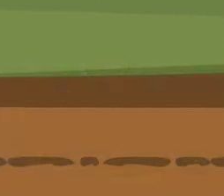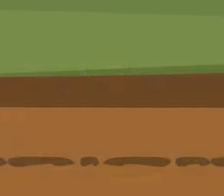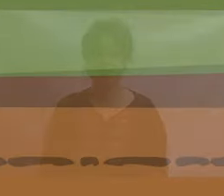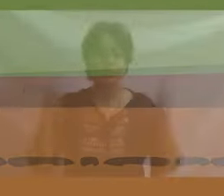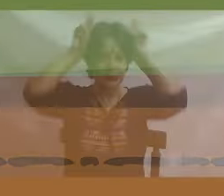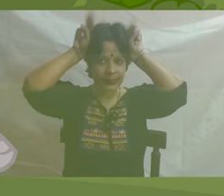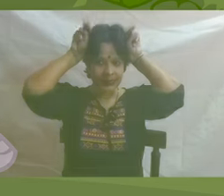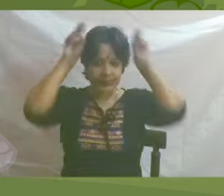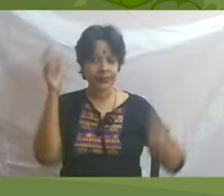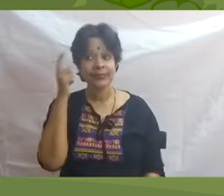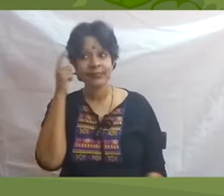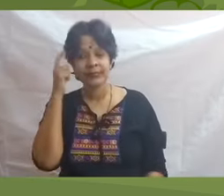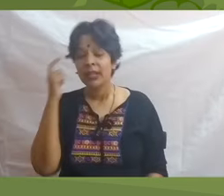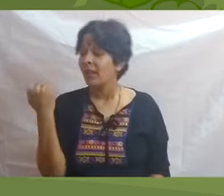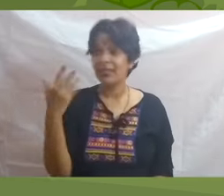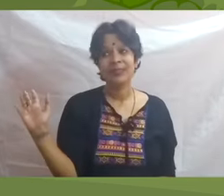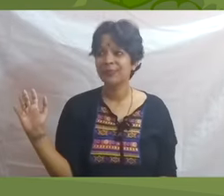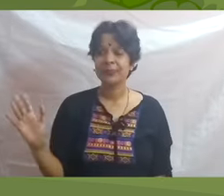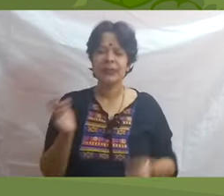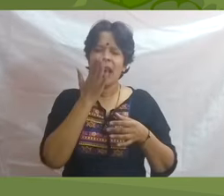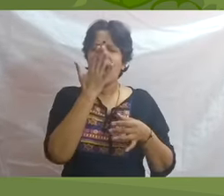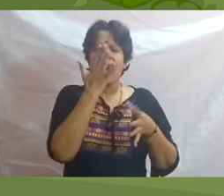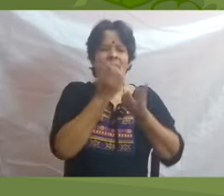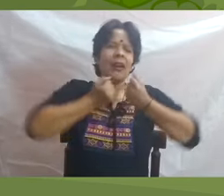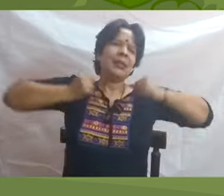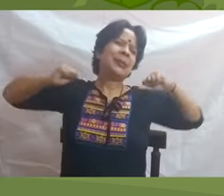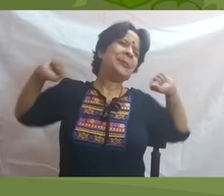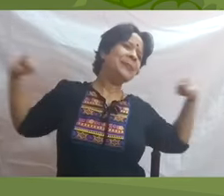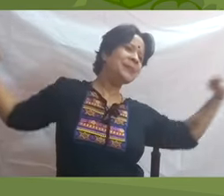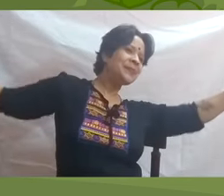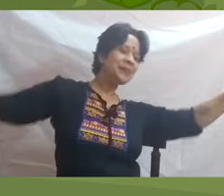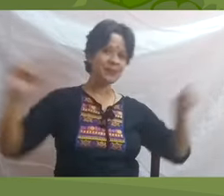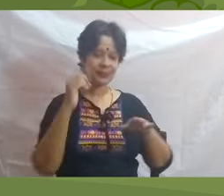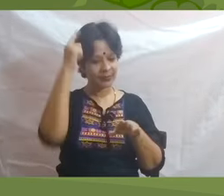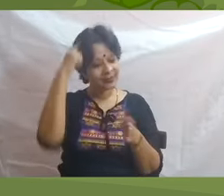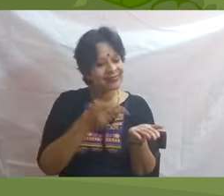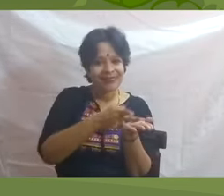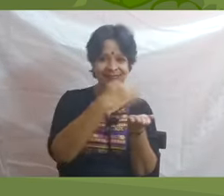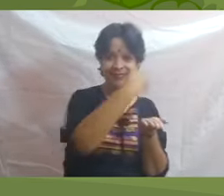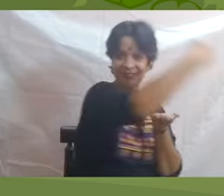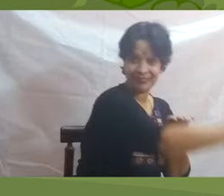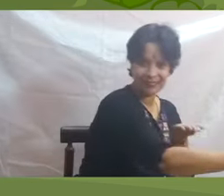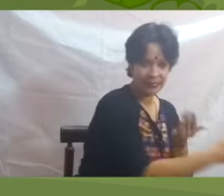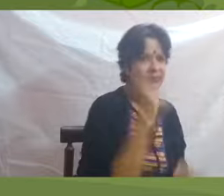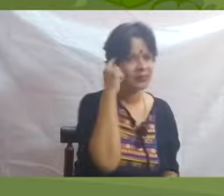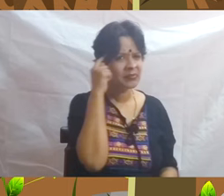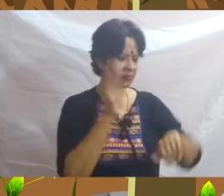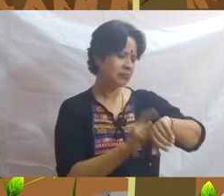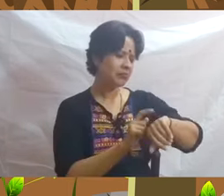Hare stretched himself out alongside the road and fell asleep, thinking, There is plenty of time to relax.